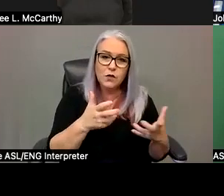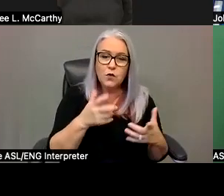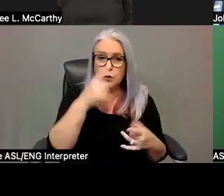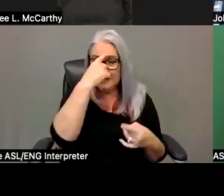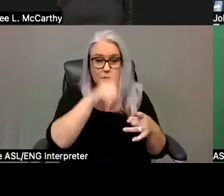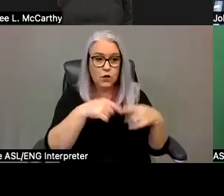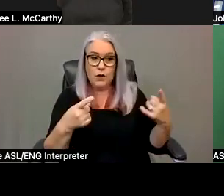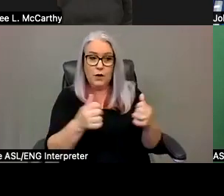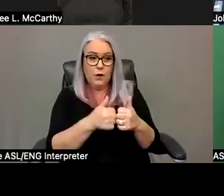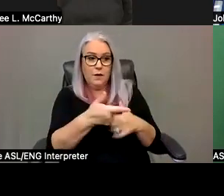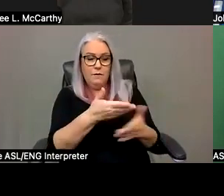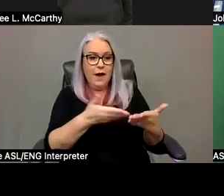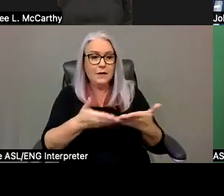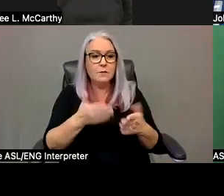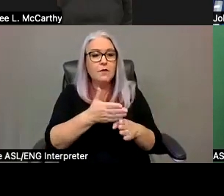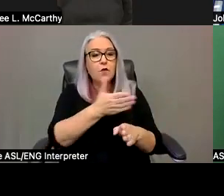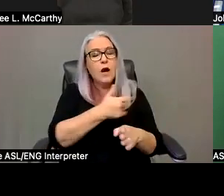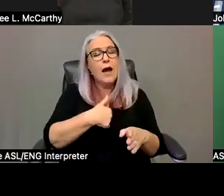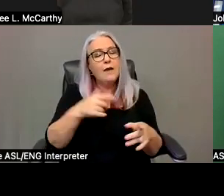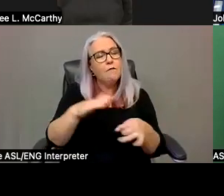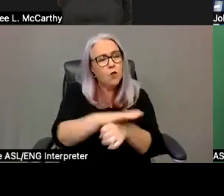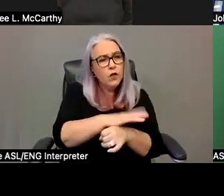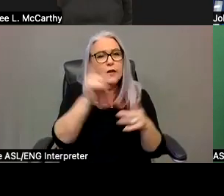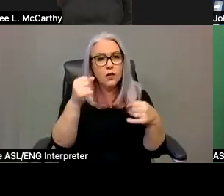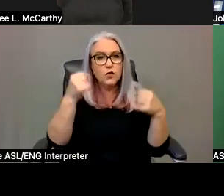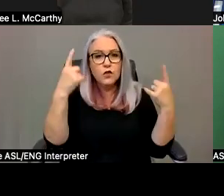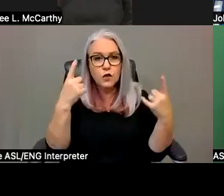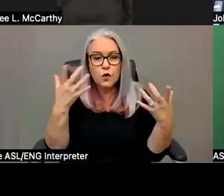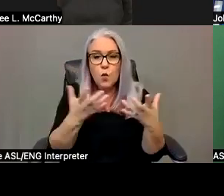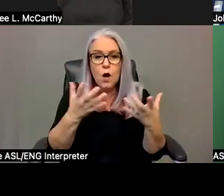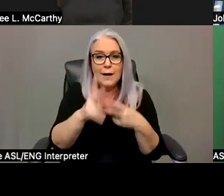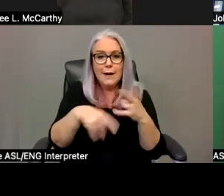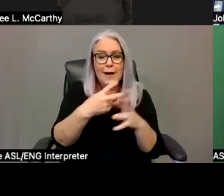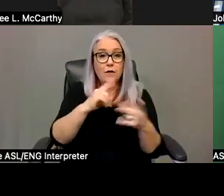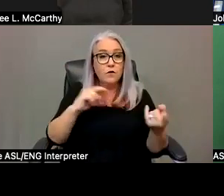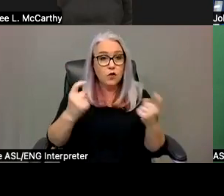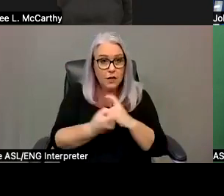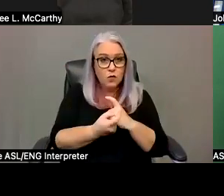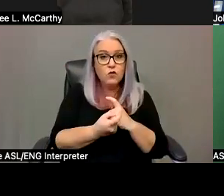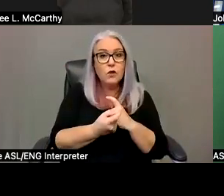disagree with the fact that before I understood what the type of